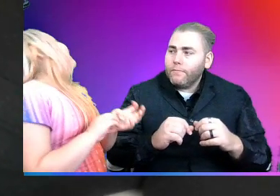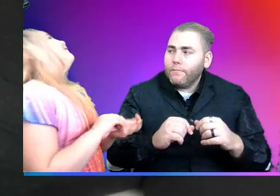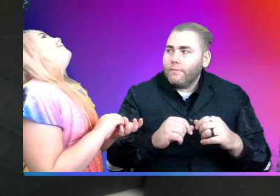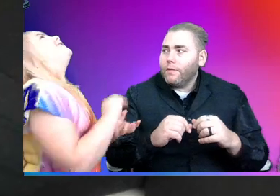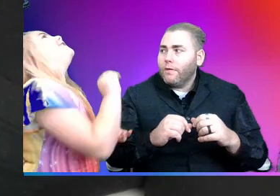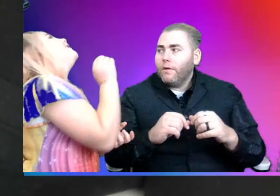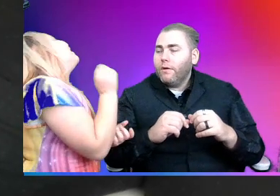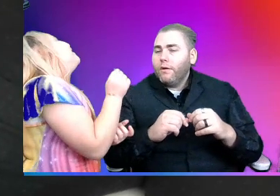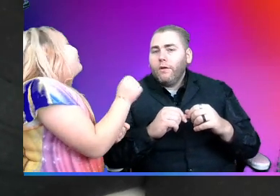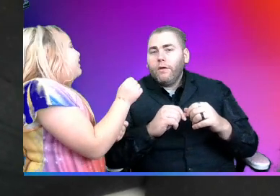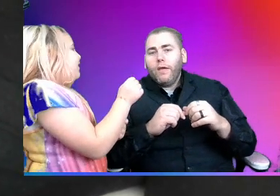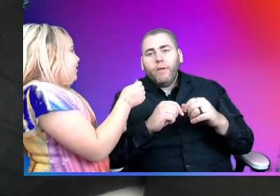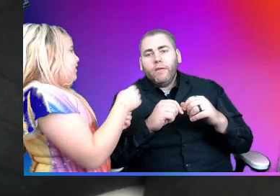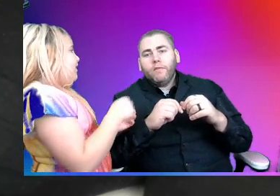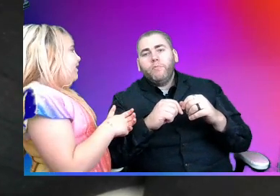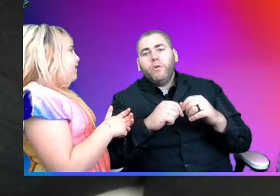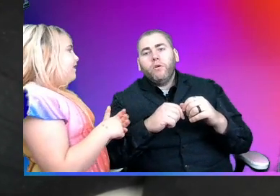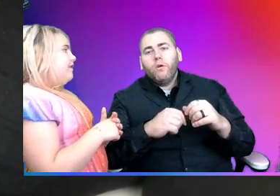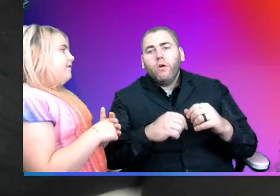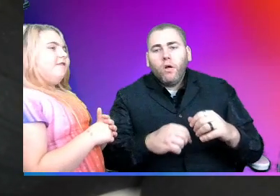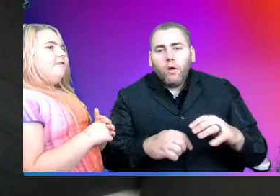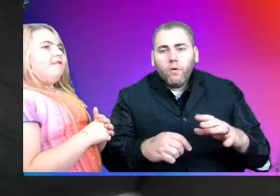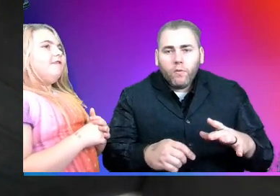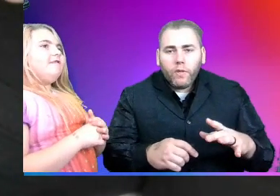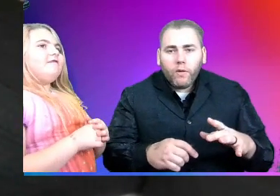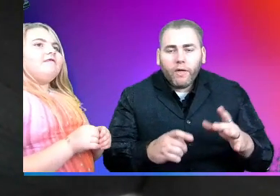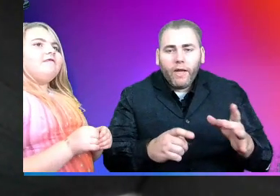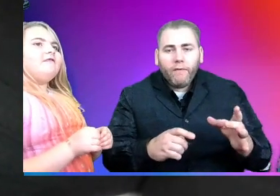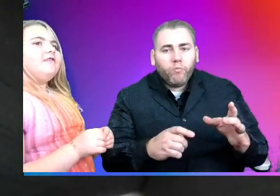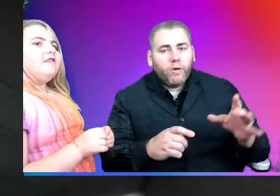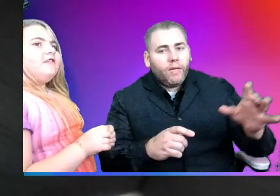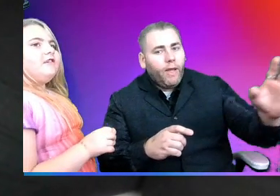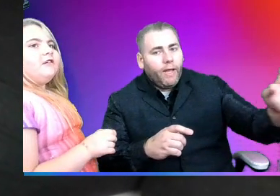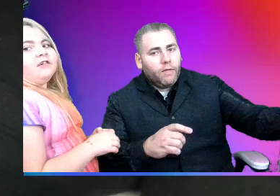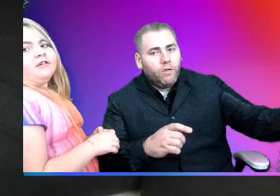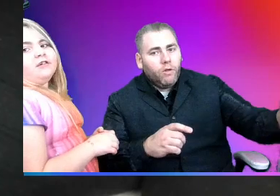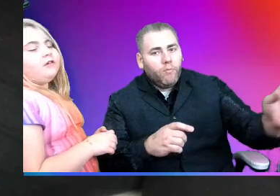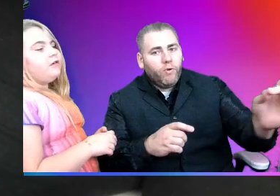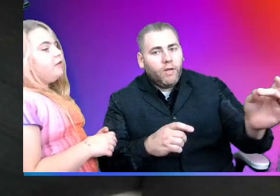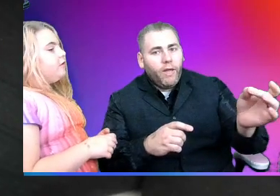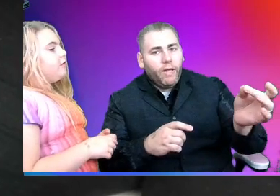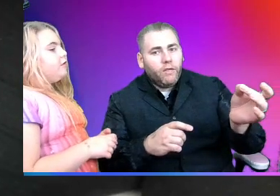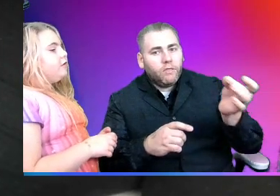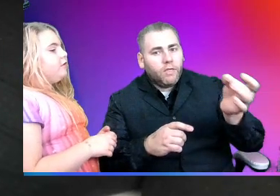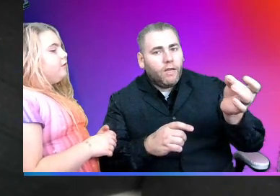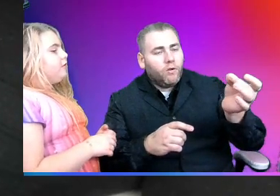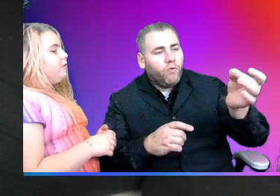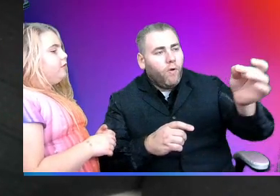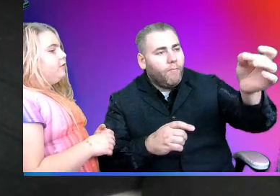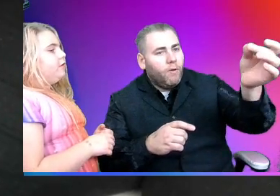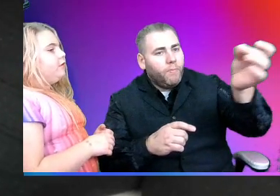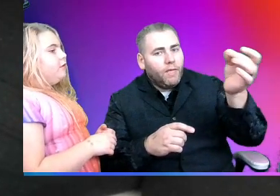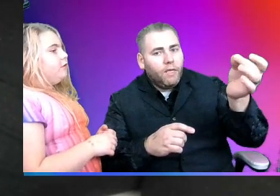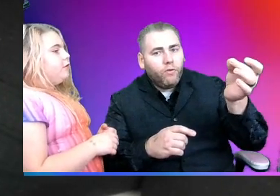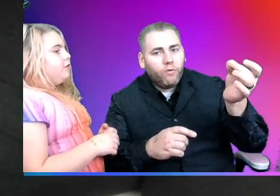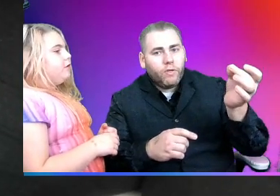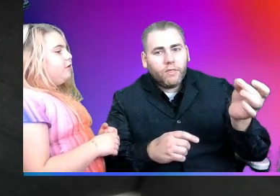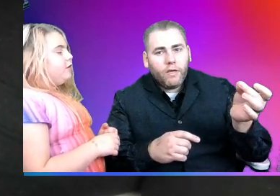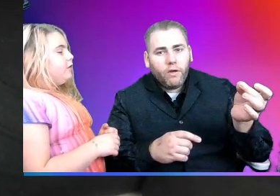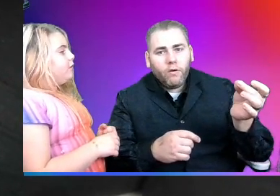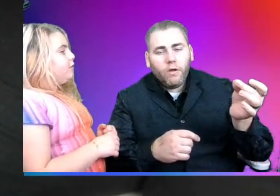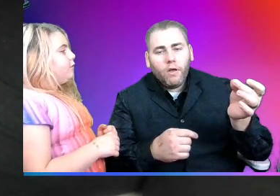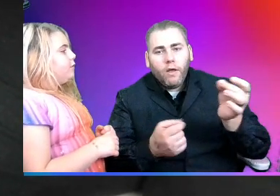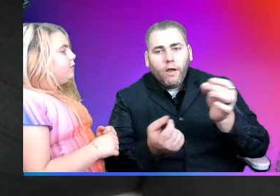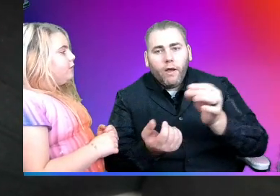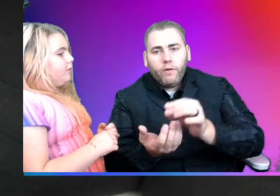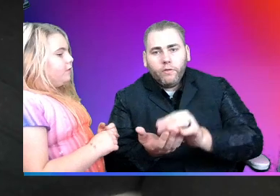Oh. I can't make this. Can't make it disappear. Mama, then we're gonna have to bring it back. And you know how you bring it back? You just kind of grab up the ether that's